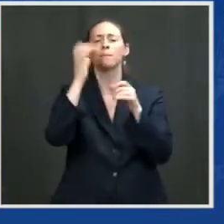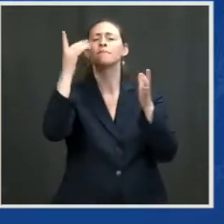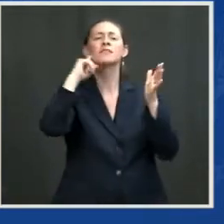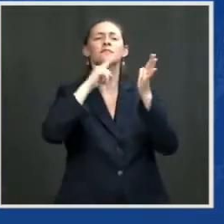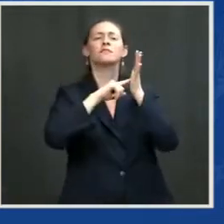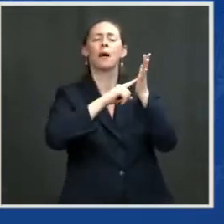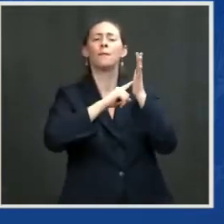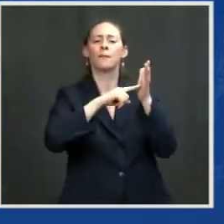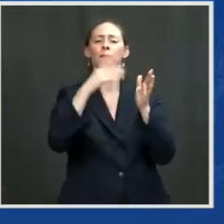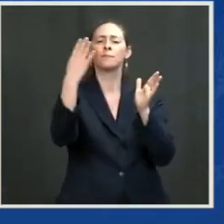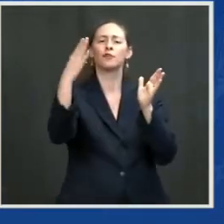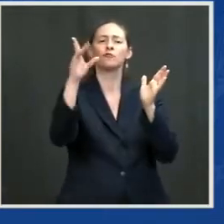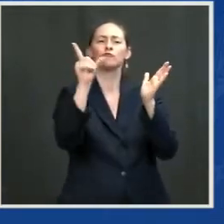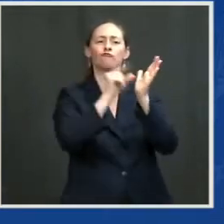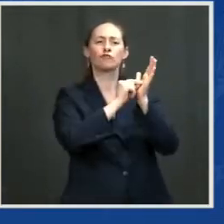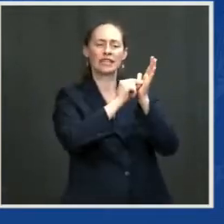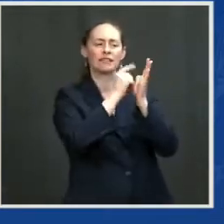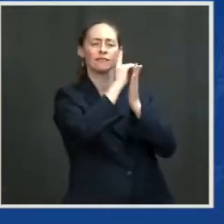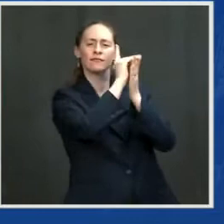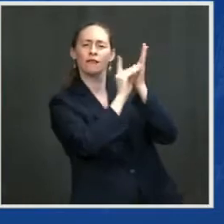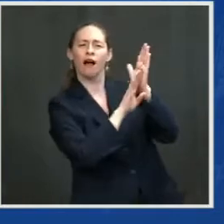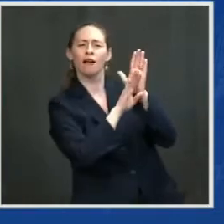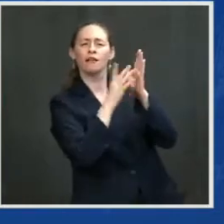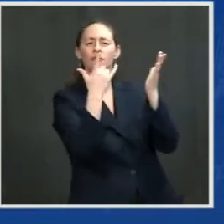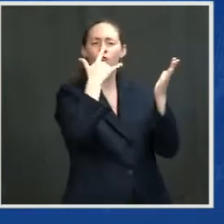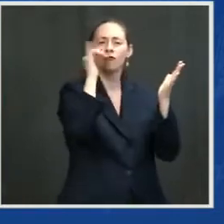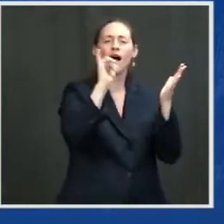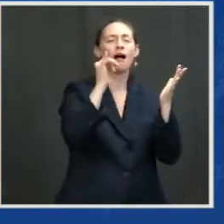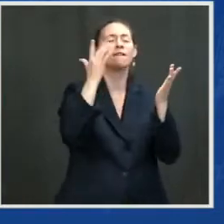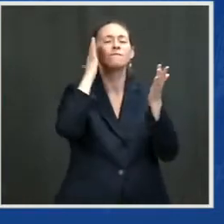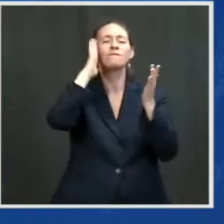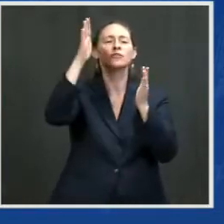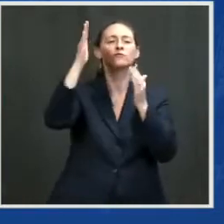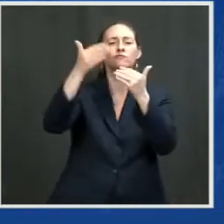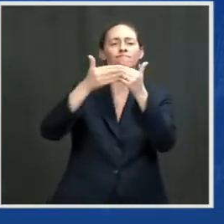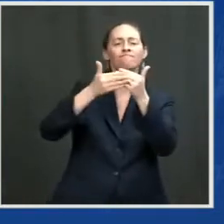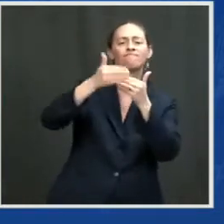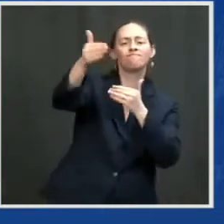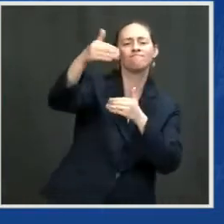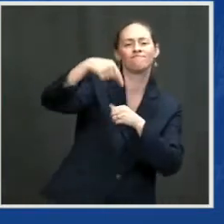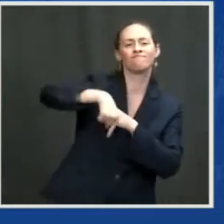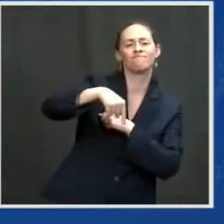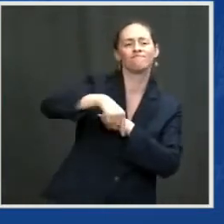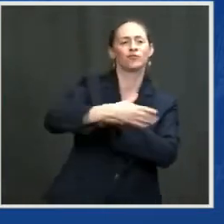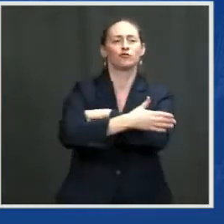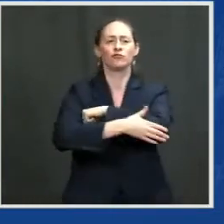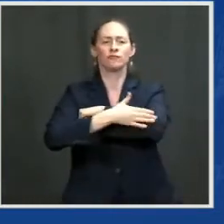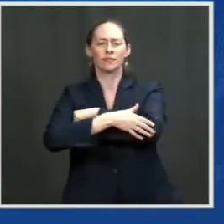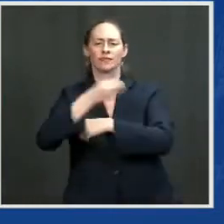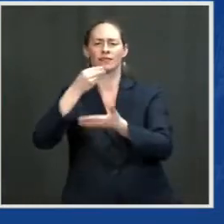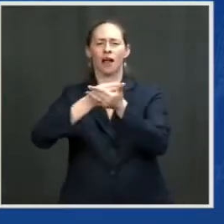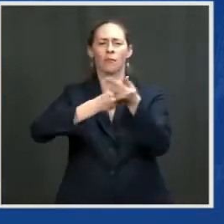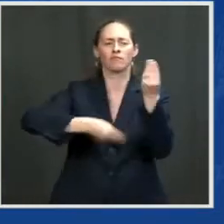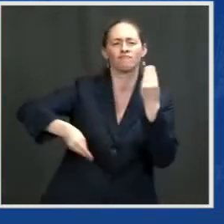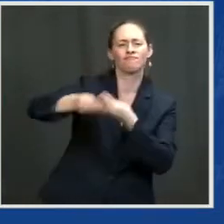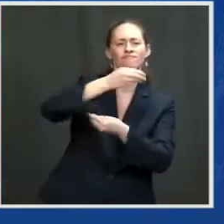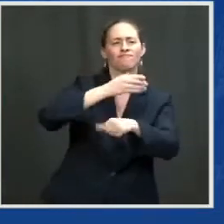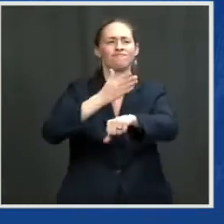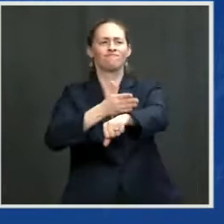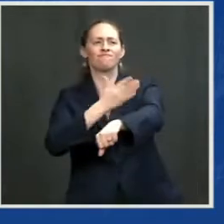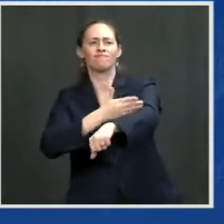rebuild America, to supercharge our economy so we can move goods, get to work, become more competitive around the